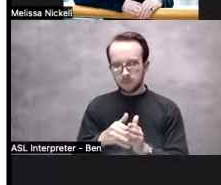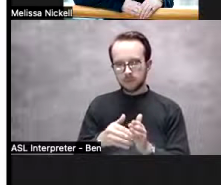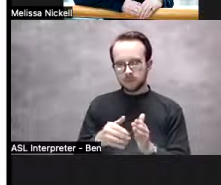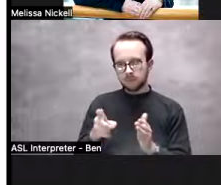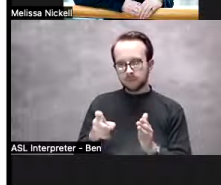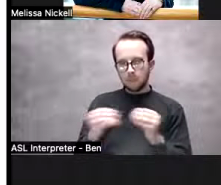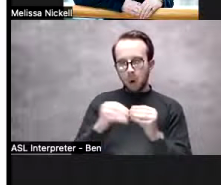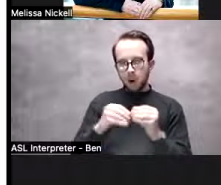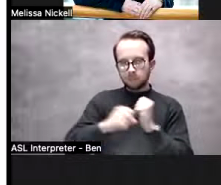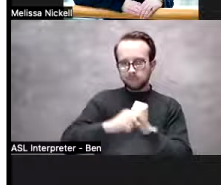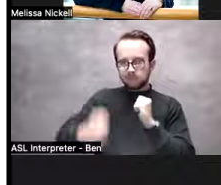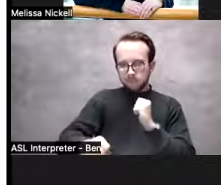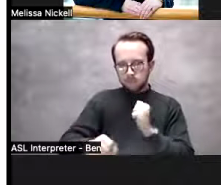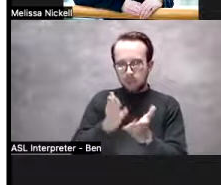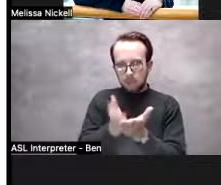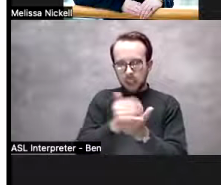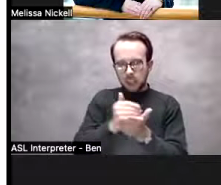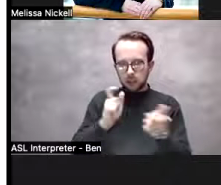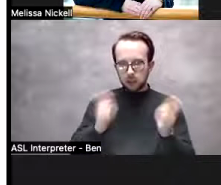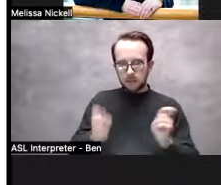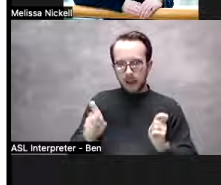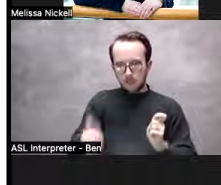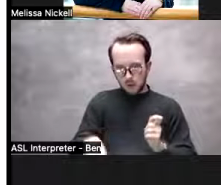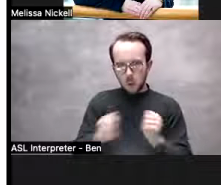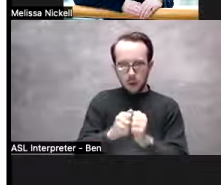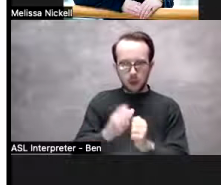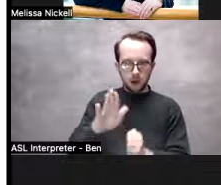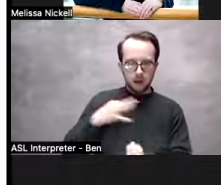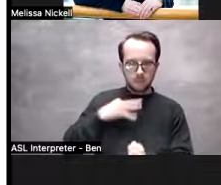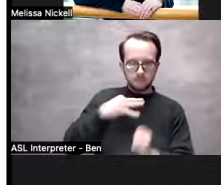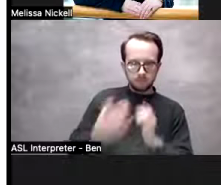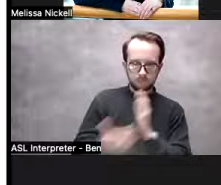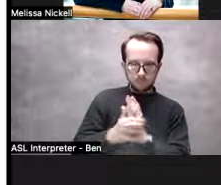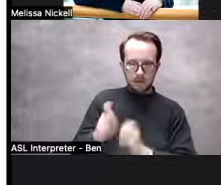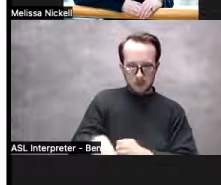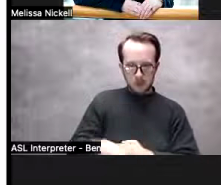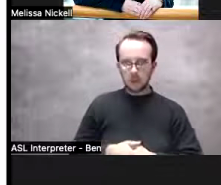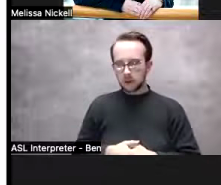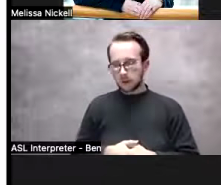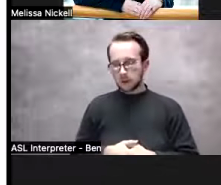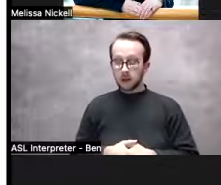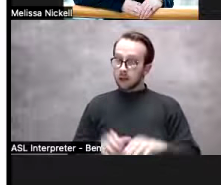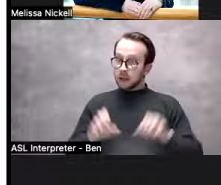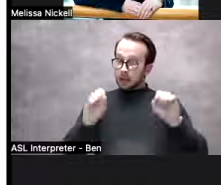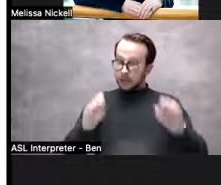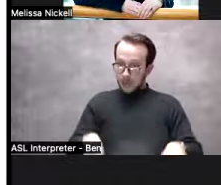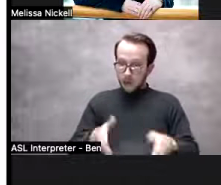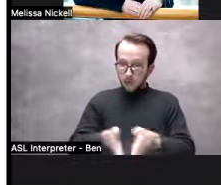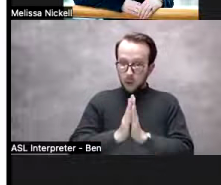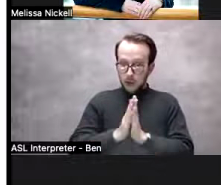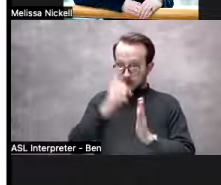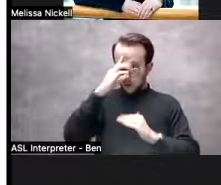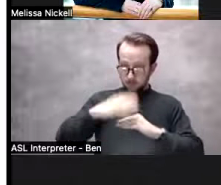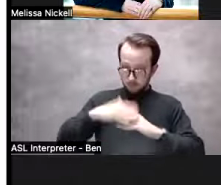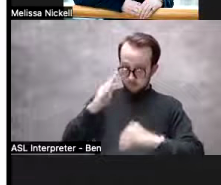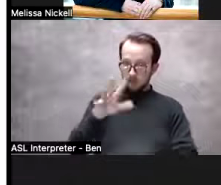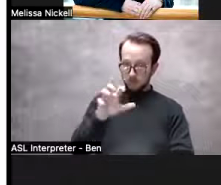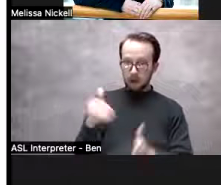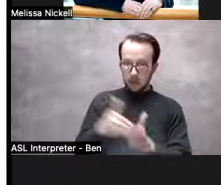budget justification with the application. Now, you can actually request for greater than